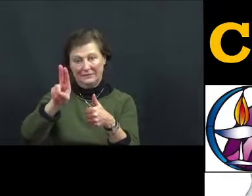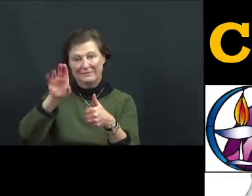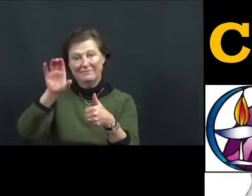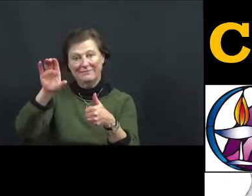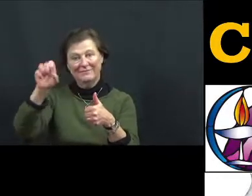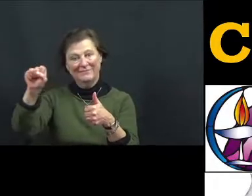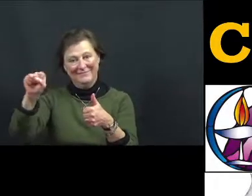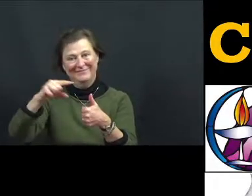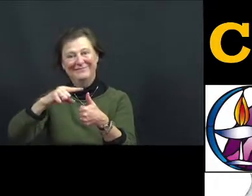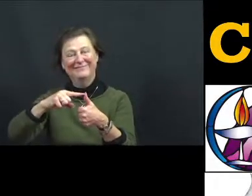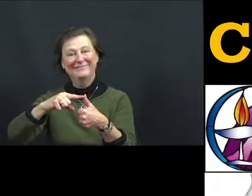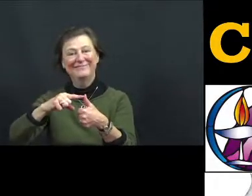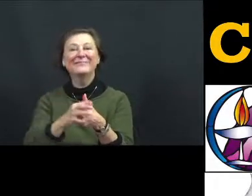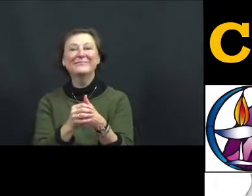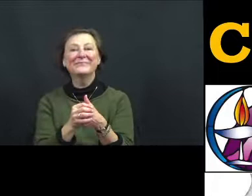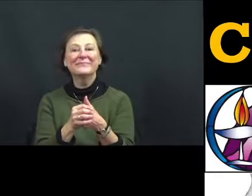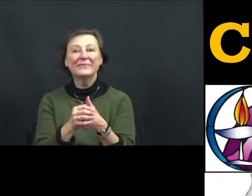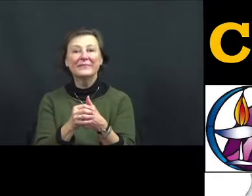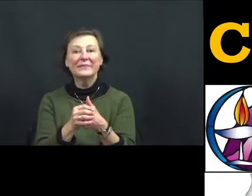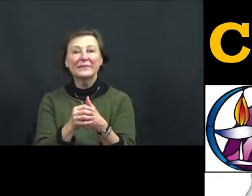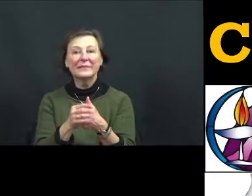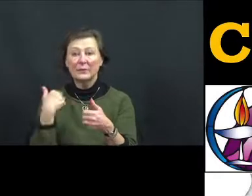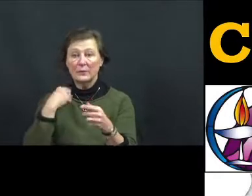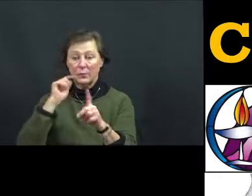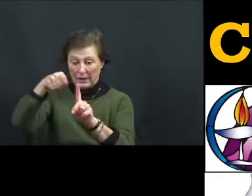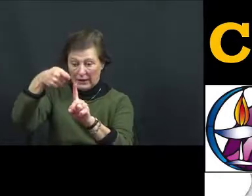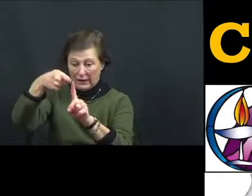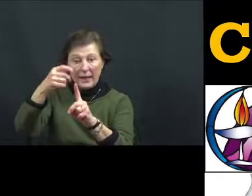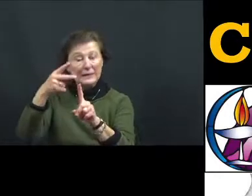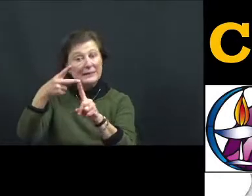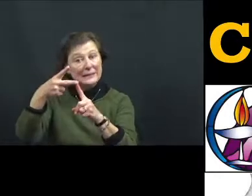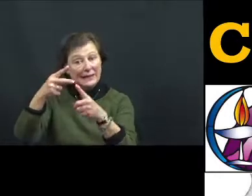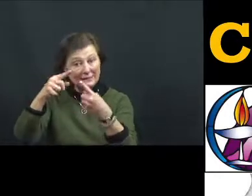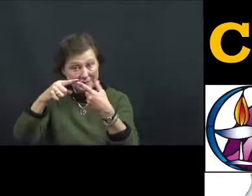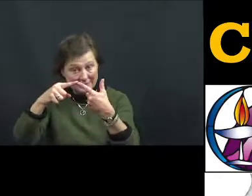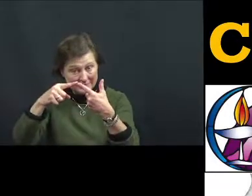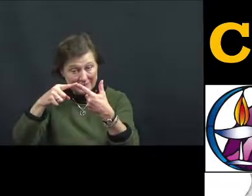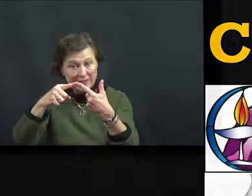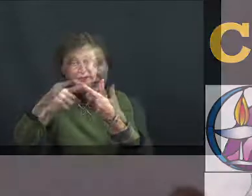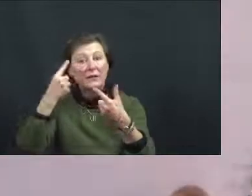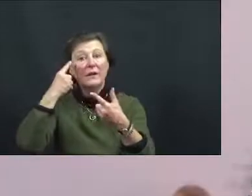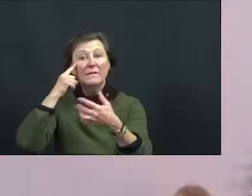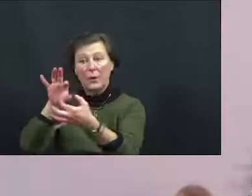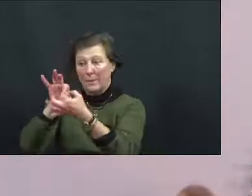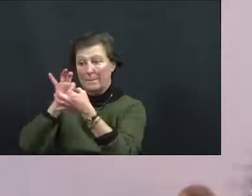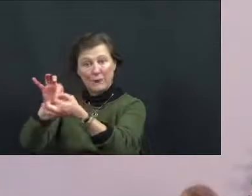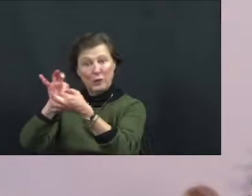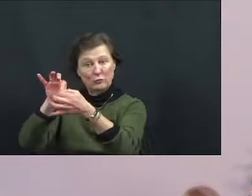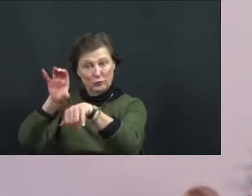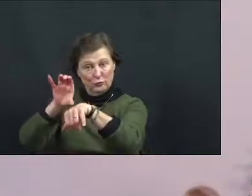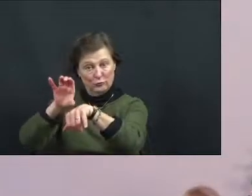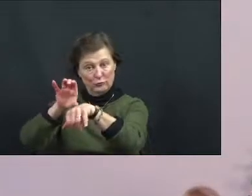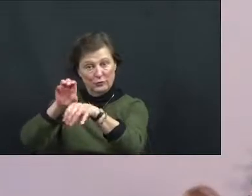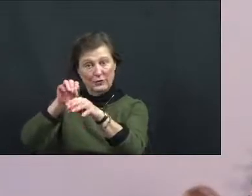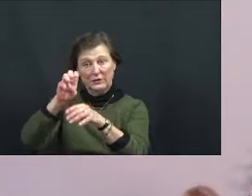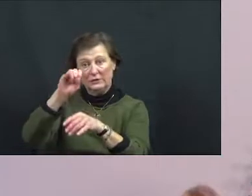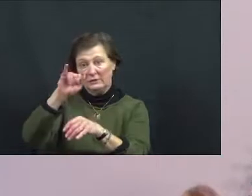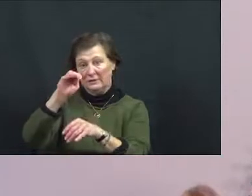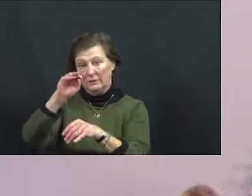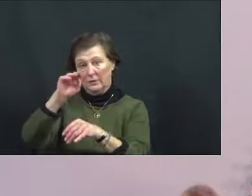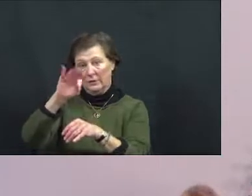Universalist Congregation of Salem. We light our second chalice for our partner church in